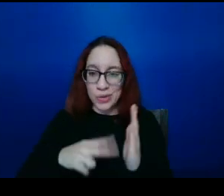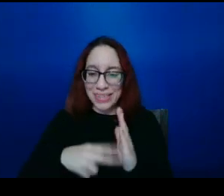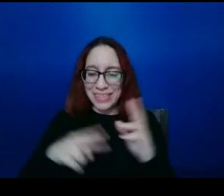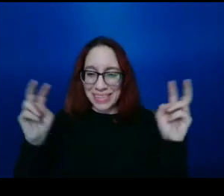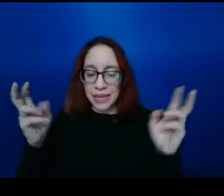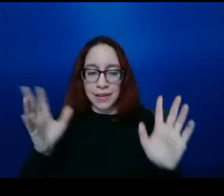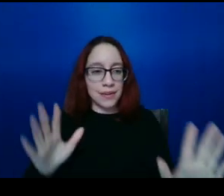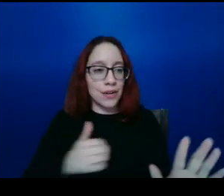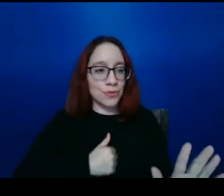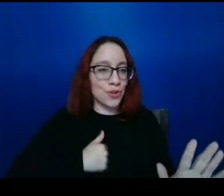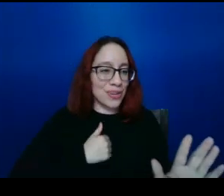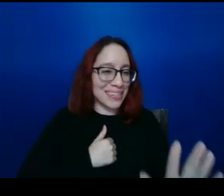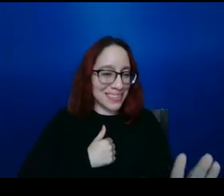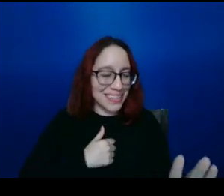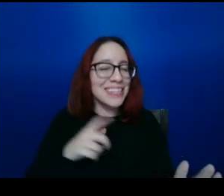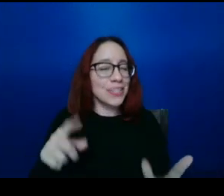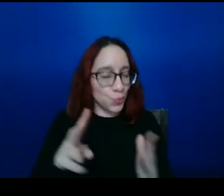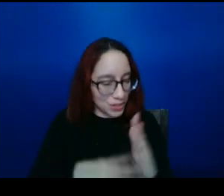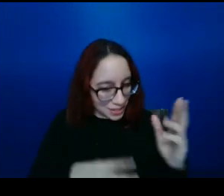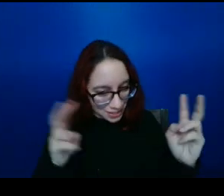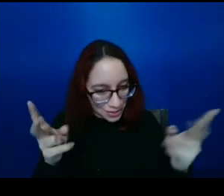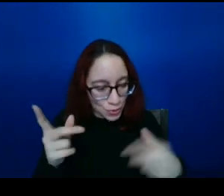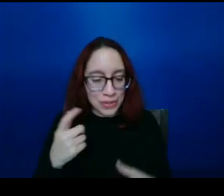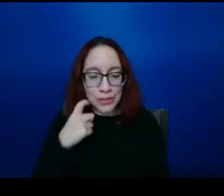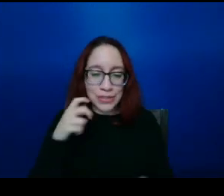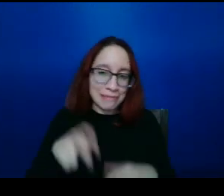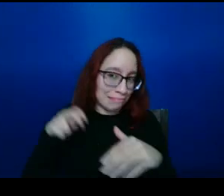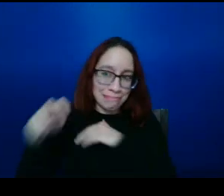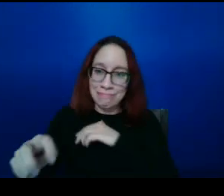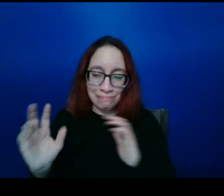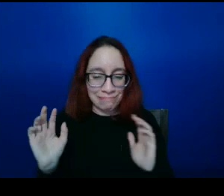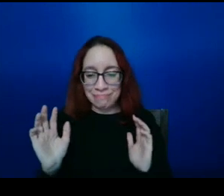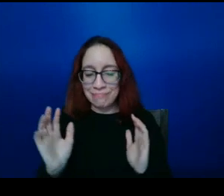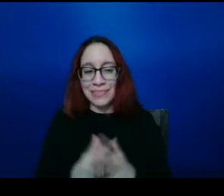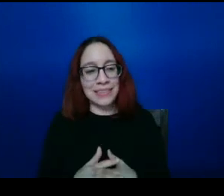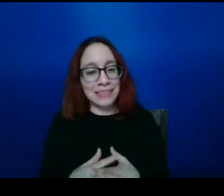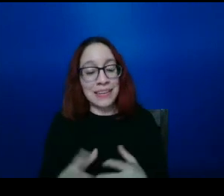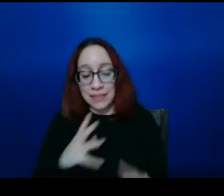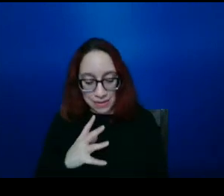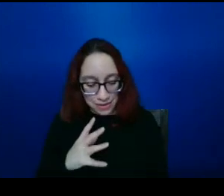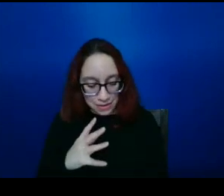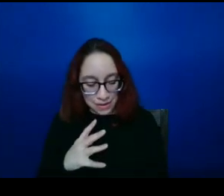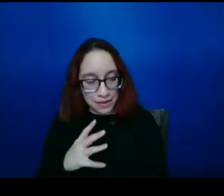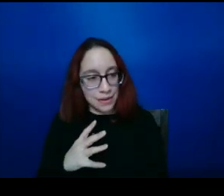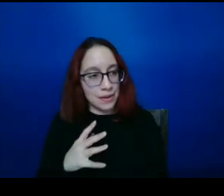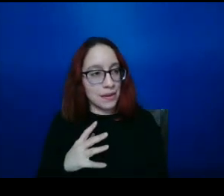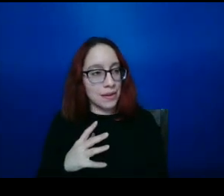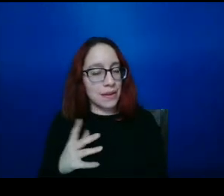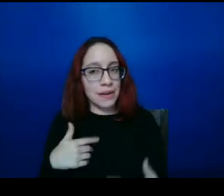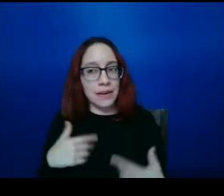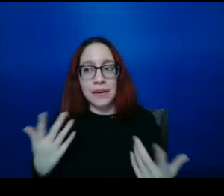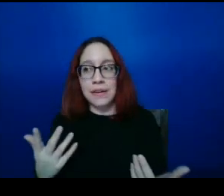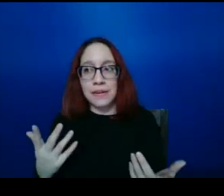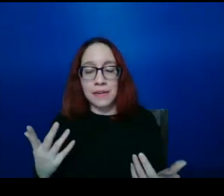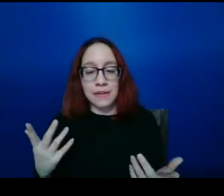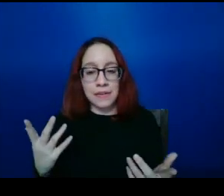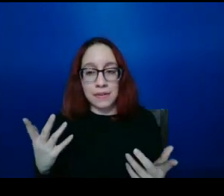sorry, Council. You do, yes, we jumped immediately to Amanda. Did, and that's fine. Right. I was going to get there. All right.